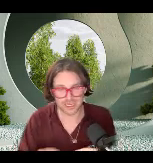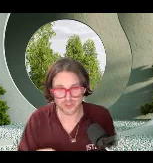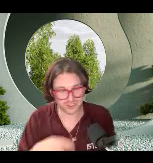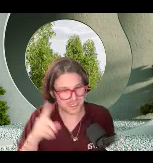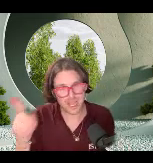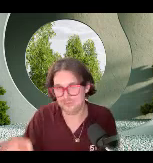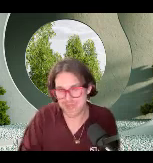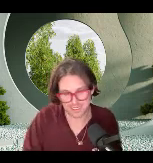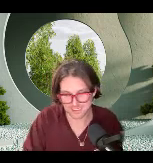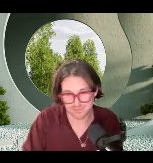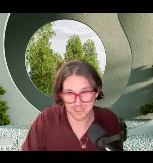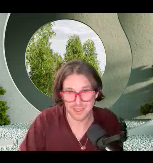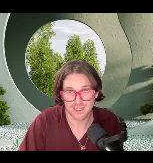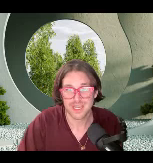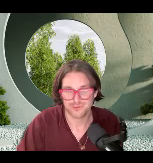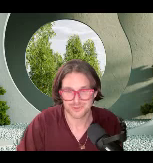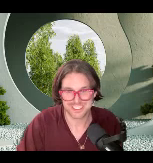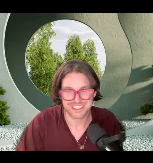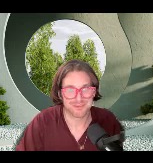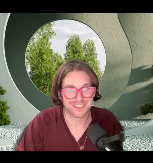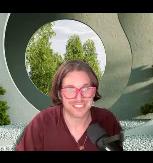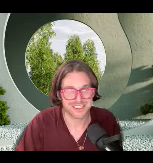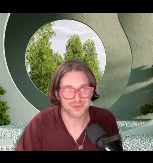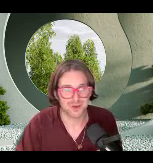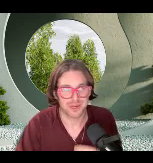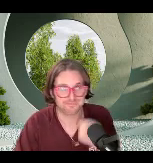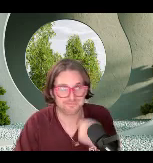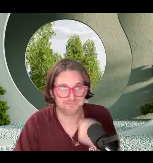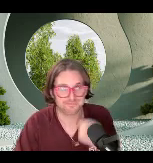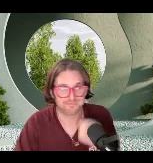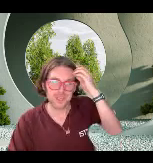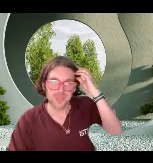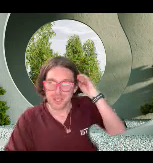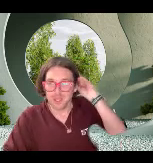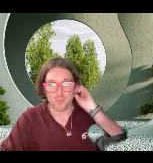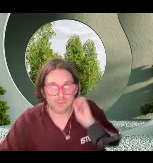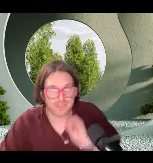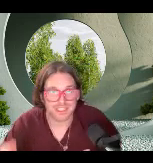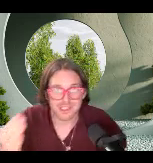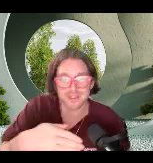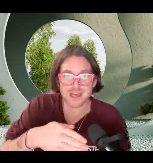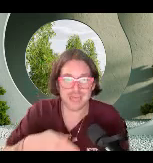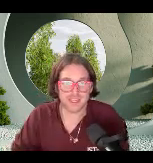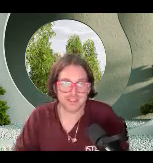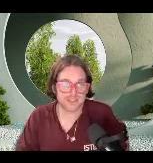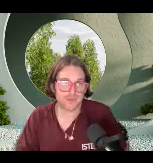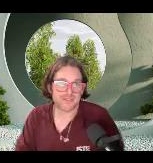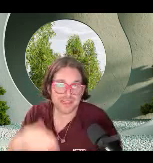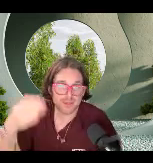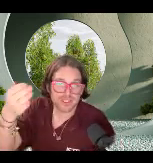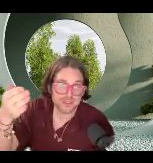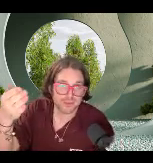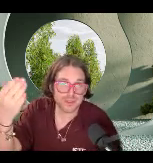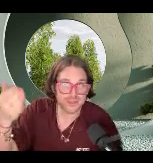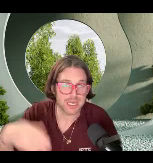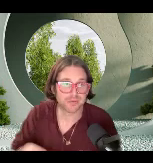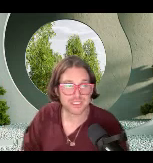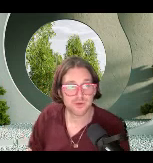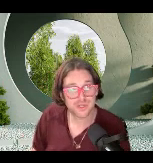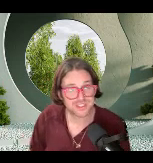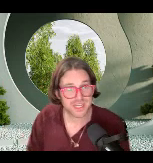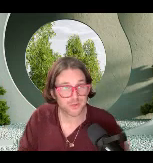So if you're interested, come back next month and we'll dig deeper into this one. When we look at the UDL guidelines, we've got the principle,